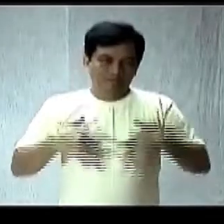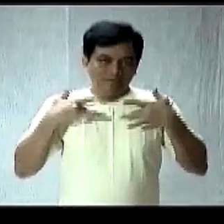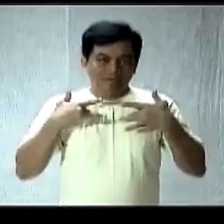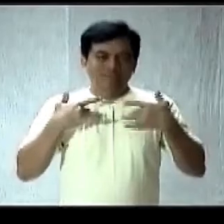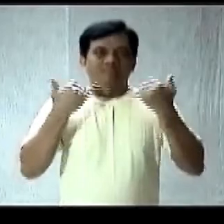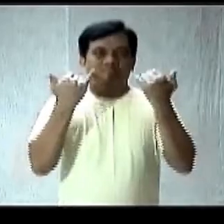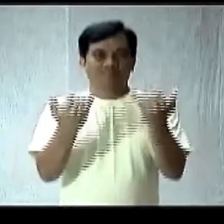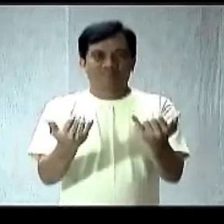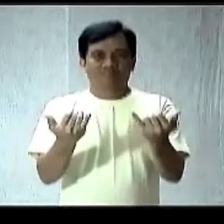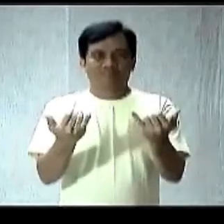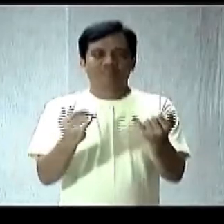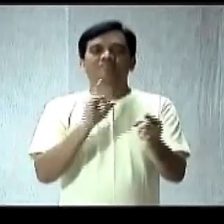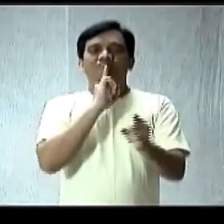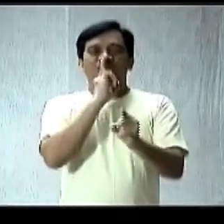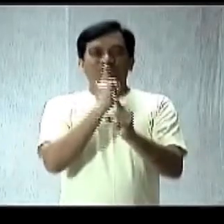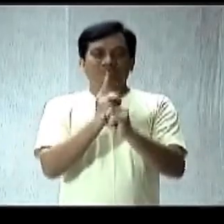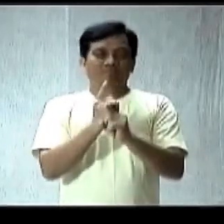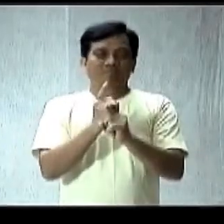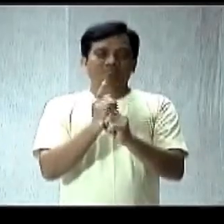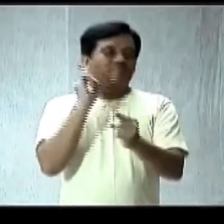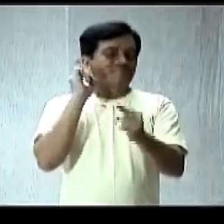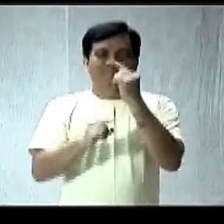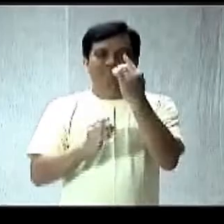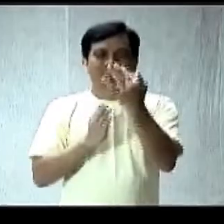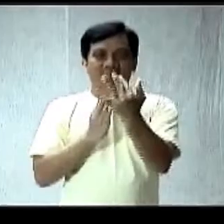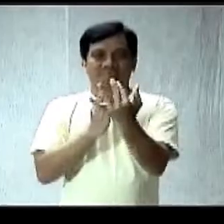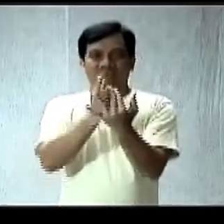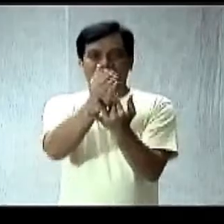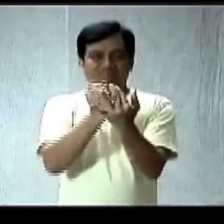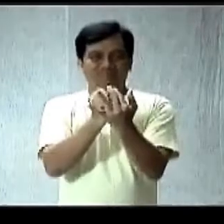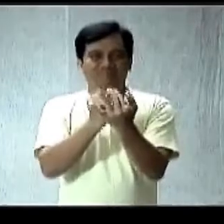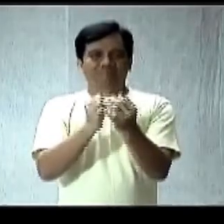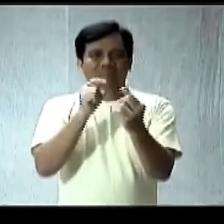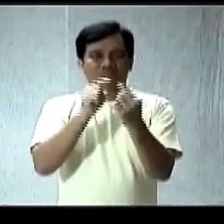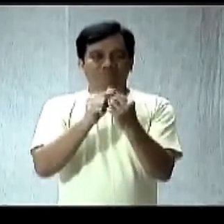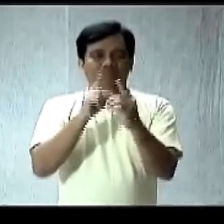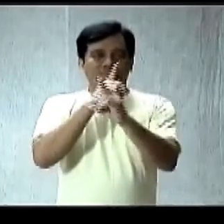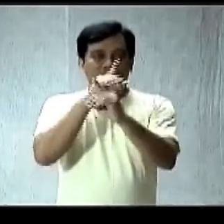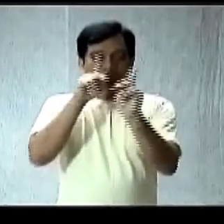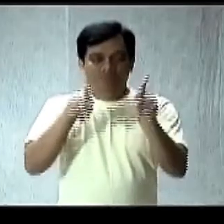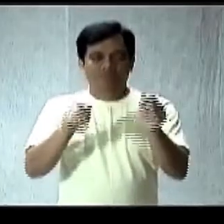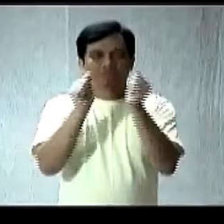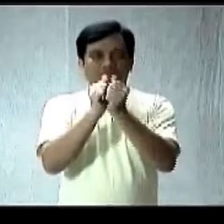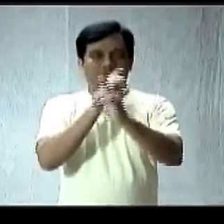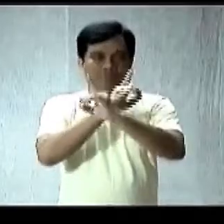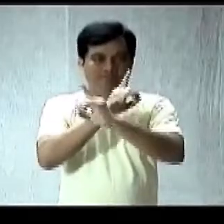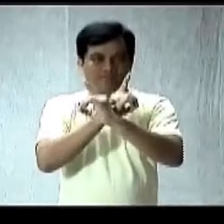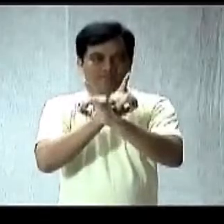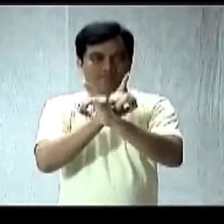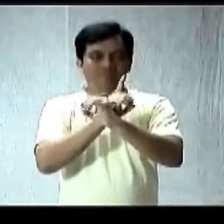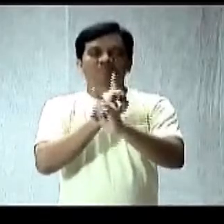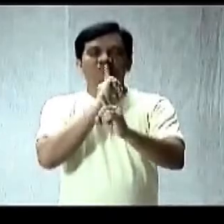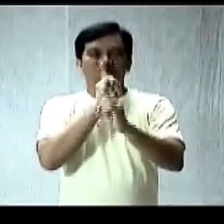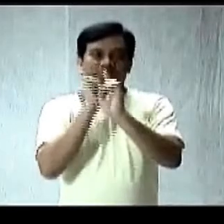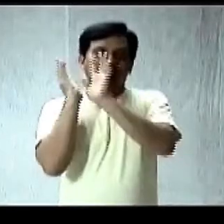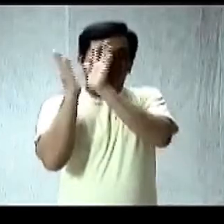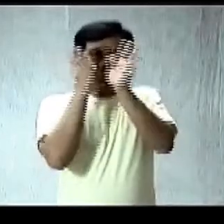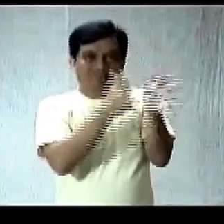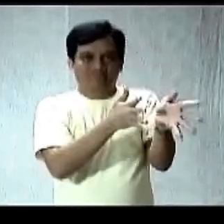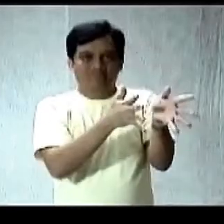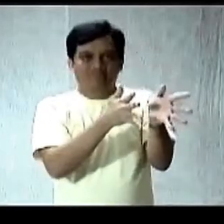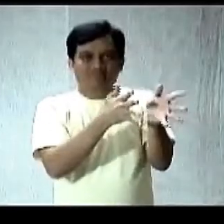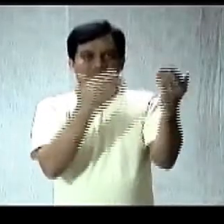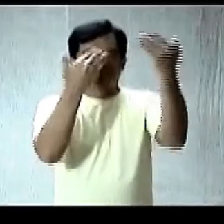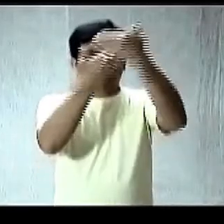lives, nowadays it has remained inaccessible to persons with disabilities. They were virtually